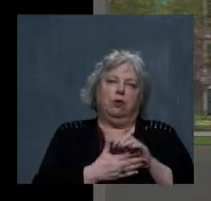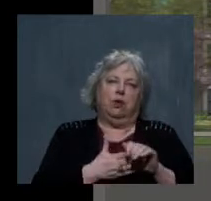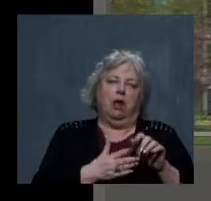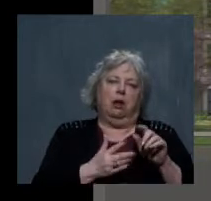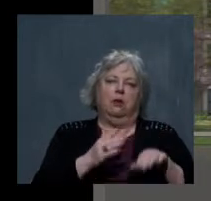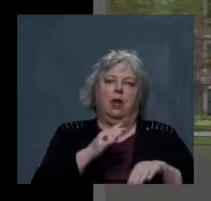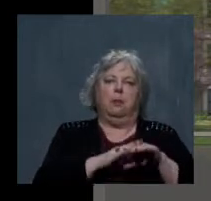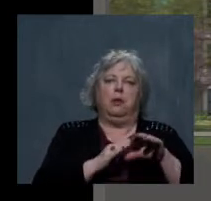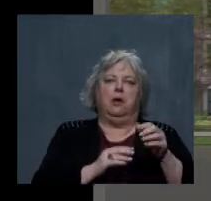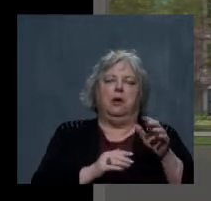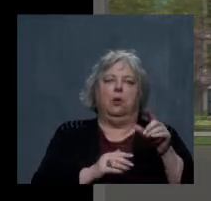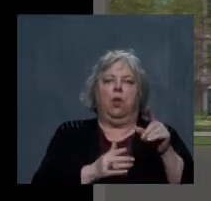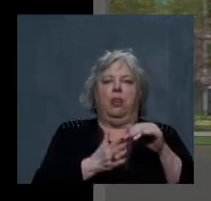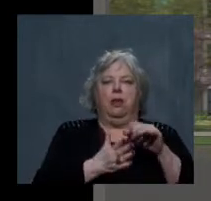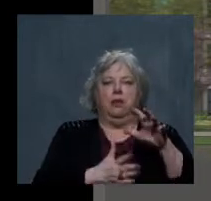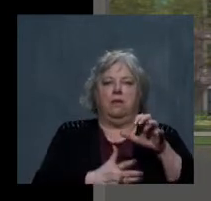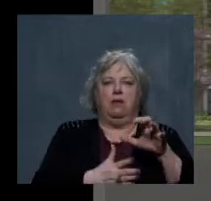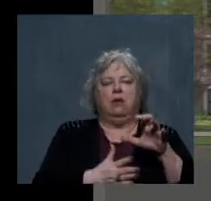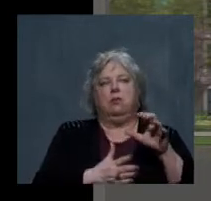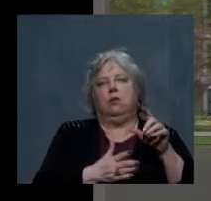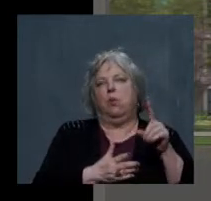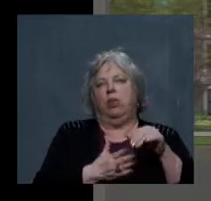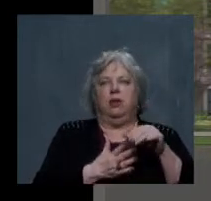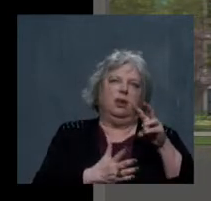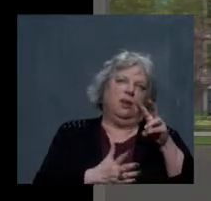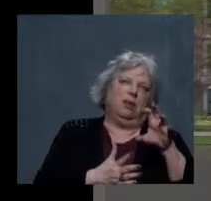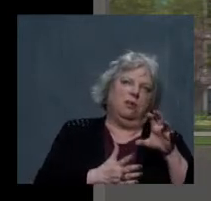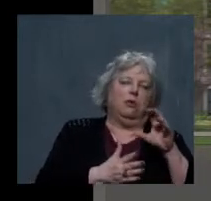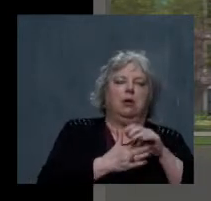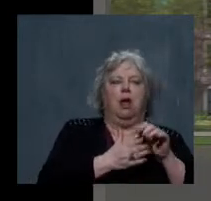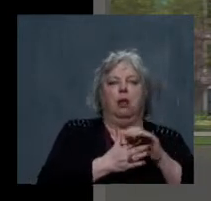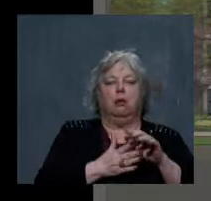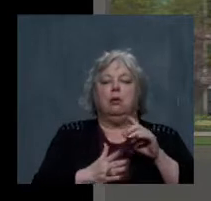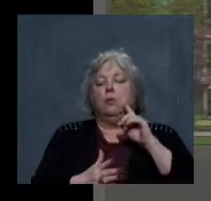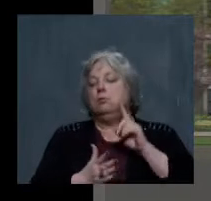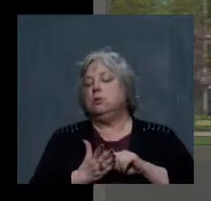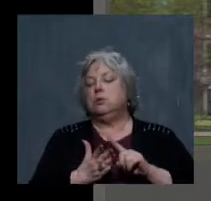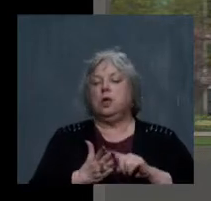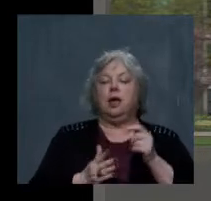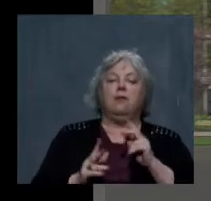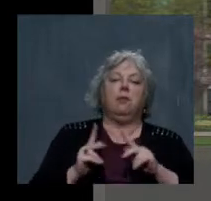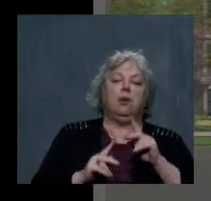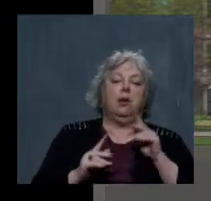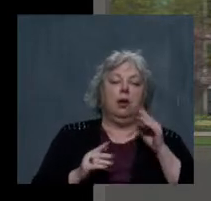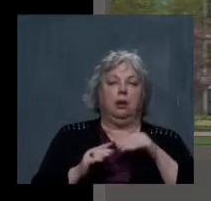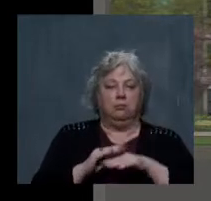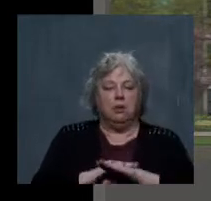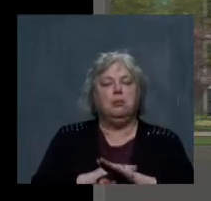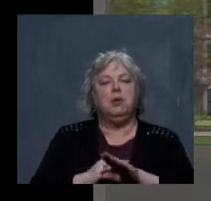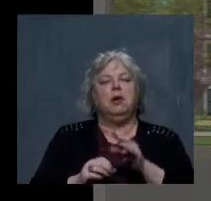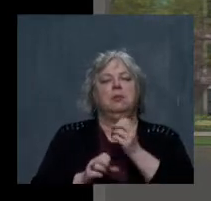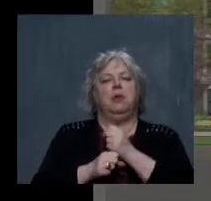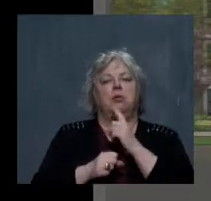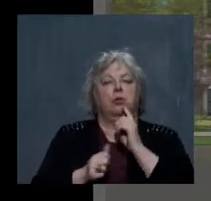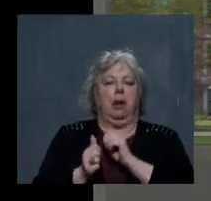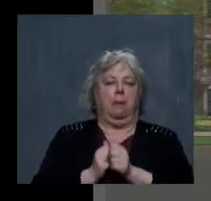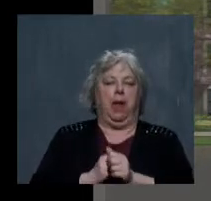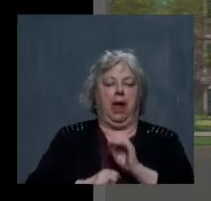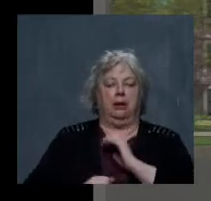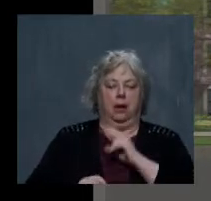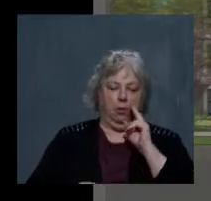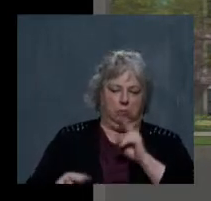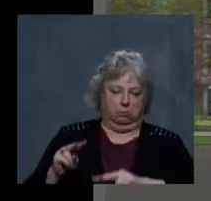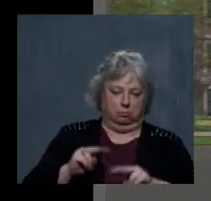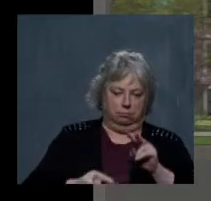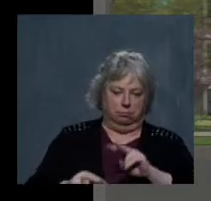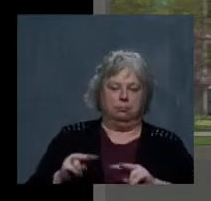probably $1,500 or $1,600 a month. We're going to obviously check everybody that comes in, make sure that they're pass our scrutiny to be